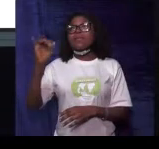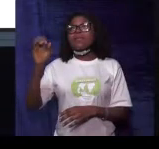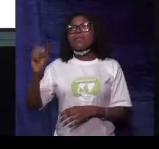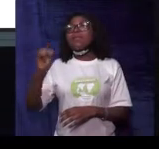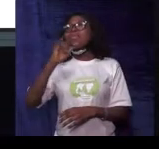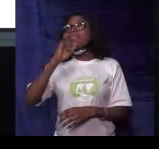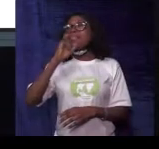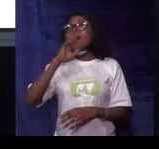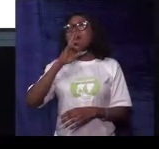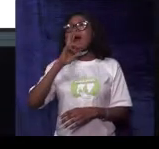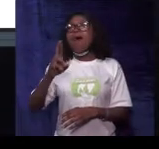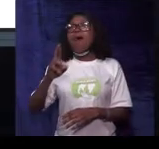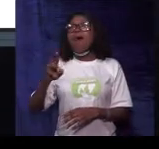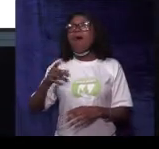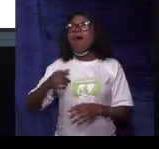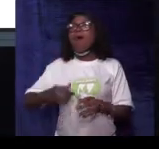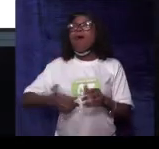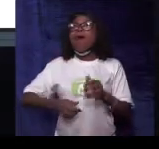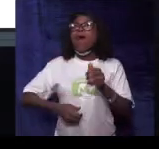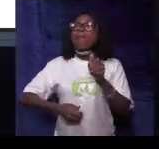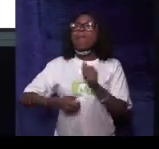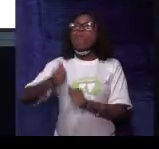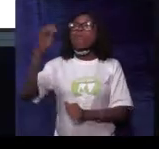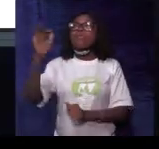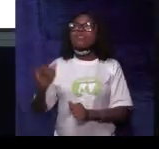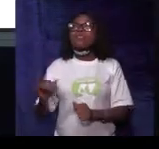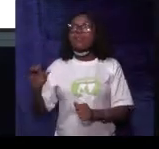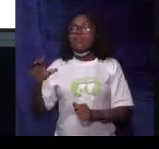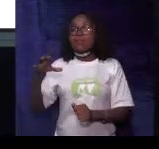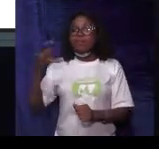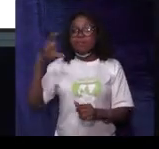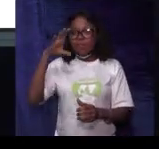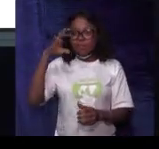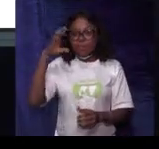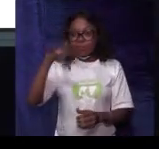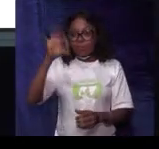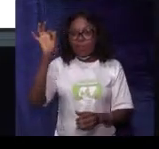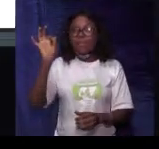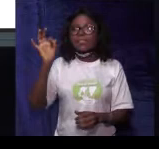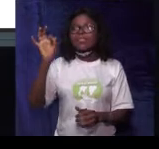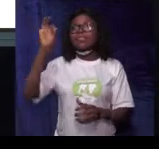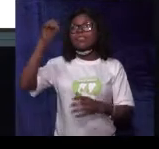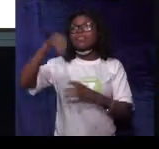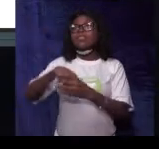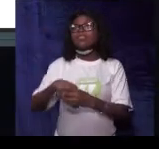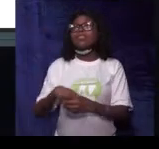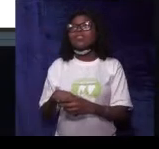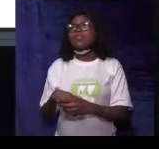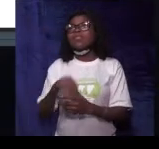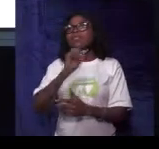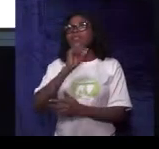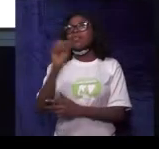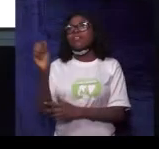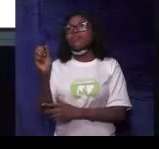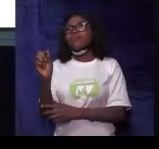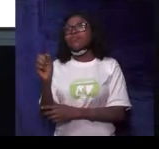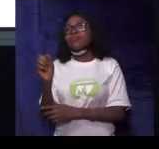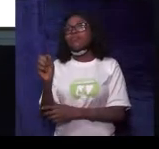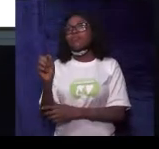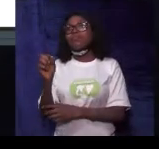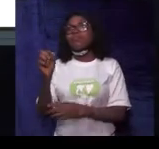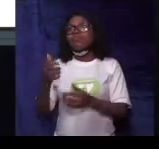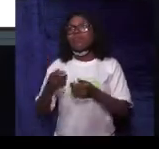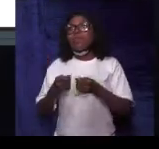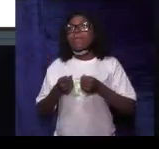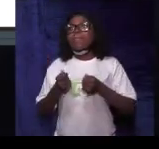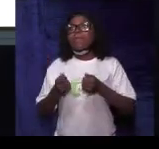on physical and health education. Vitamins are mostly found in dash. Vitamins are mostly found